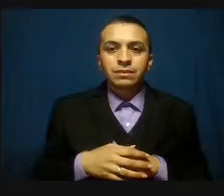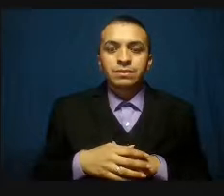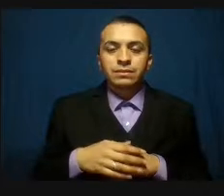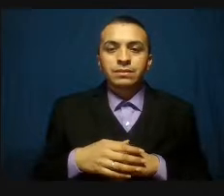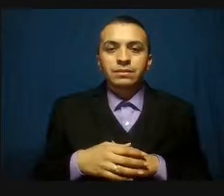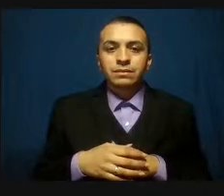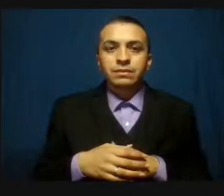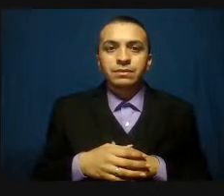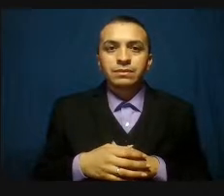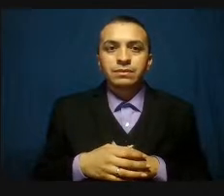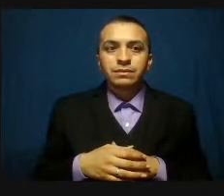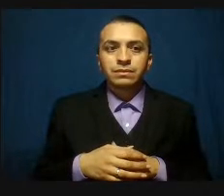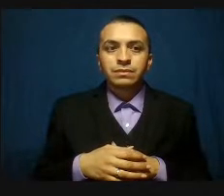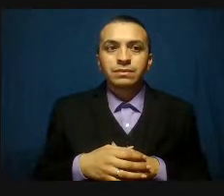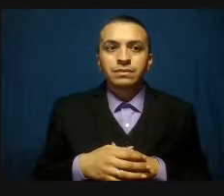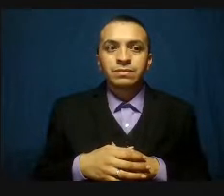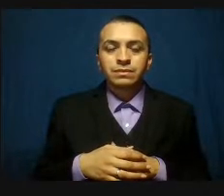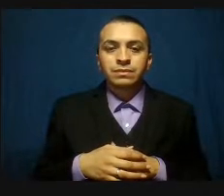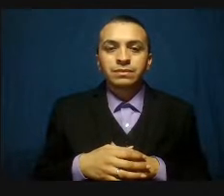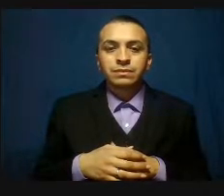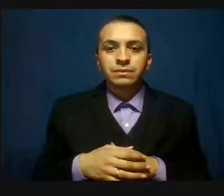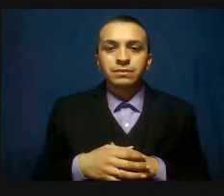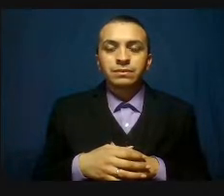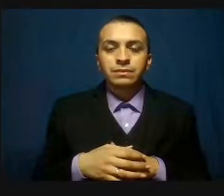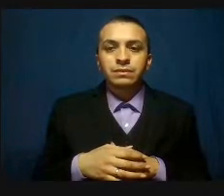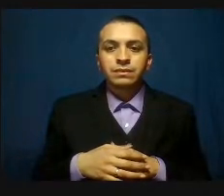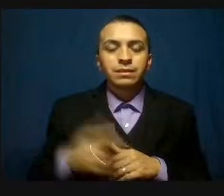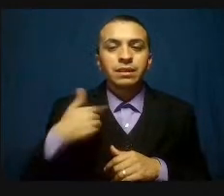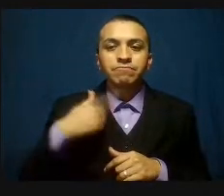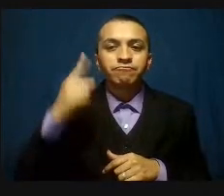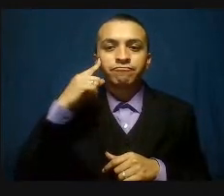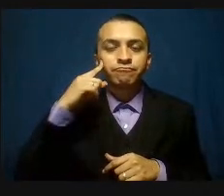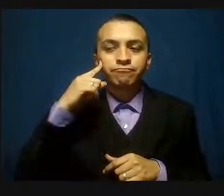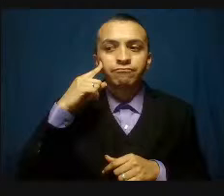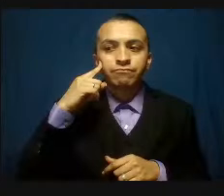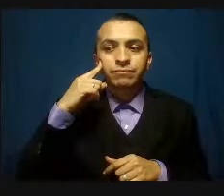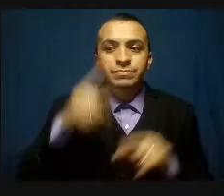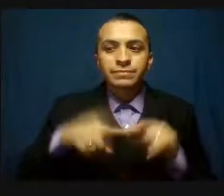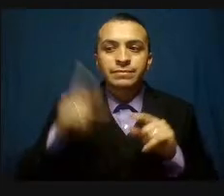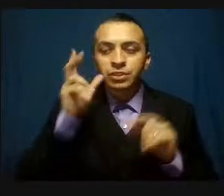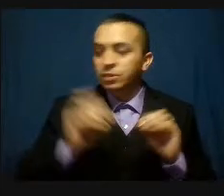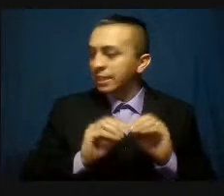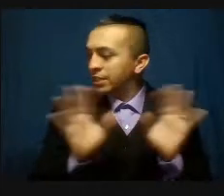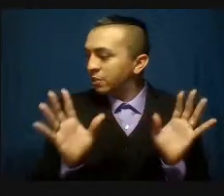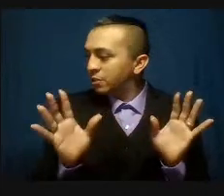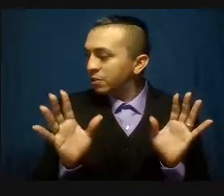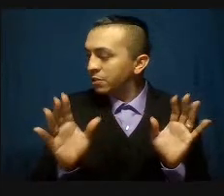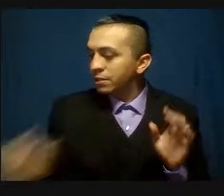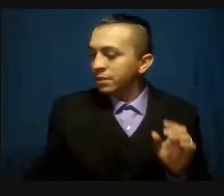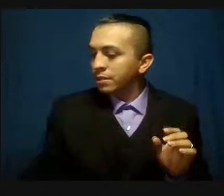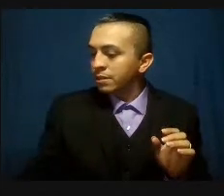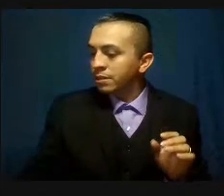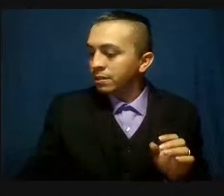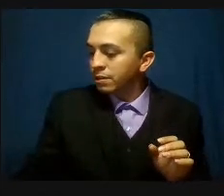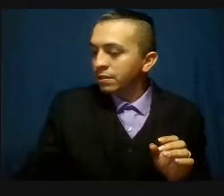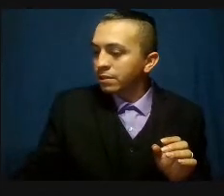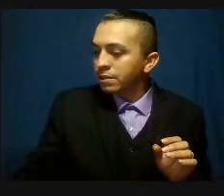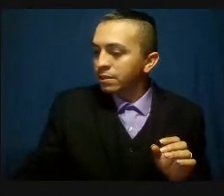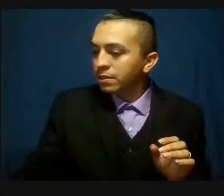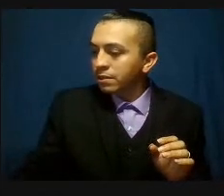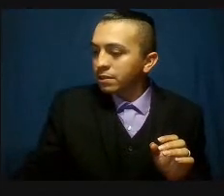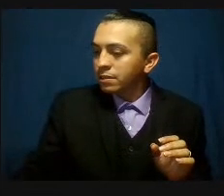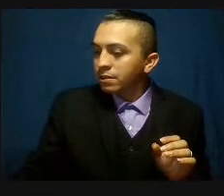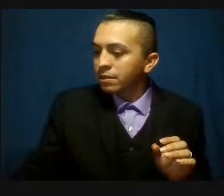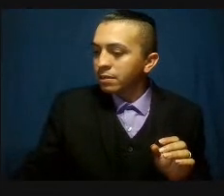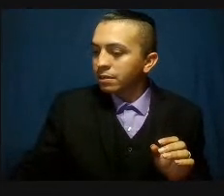in there. However, as we move to a more terrain-dominated wind flow, where you have winds moving upslope during the day and